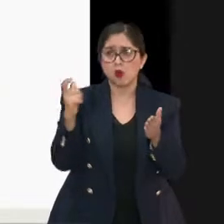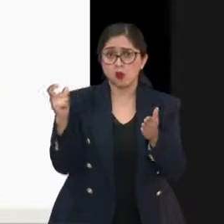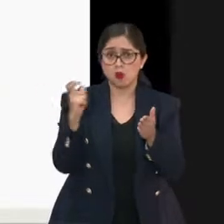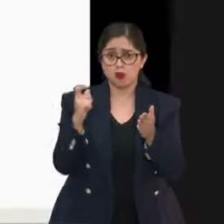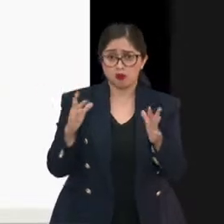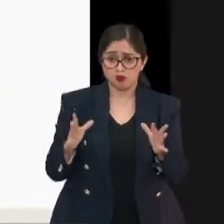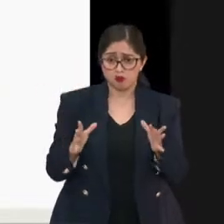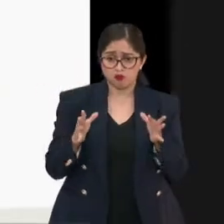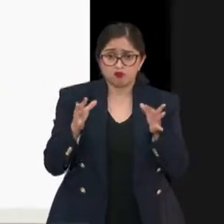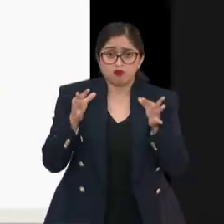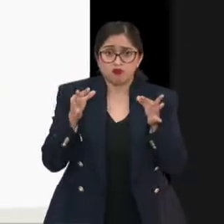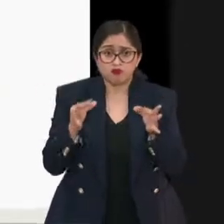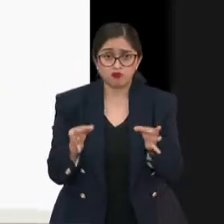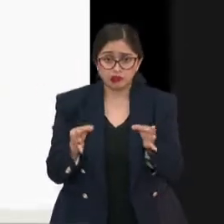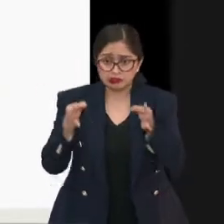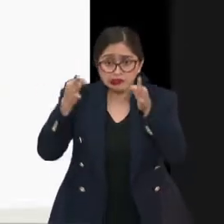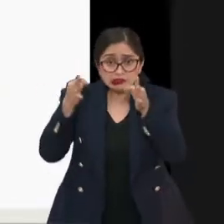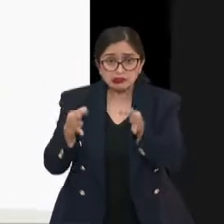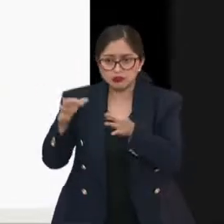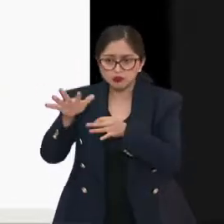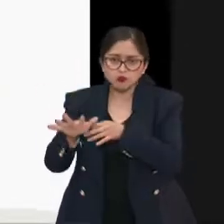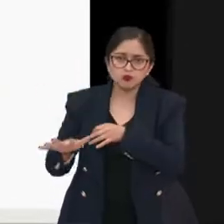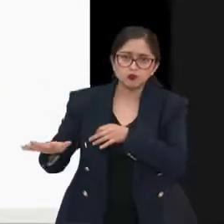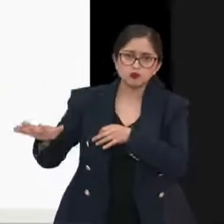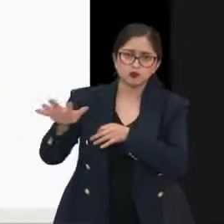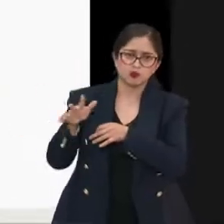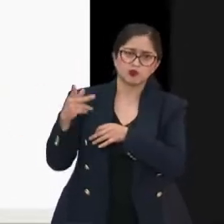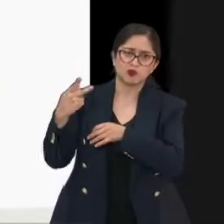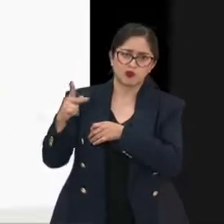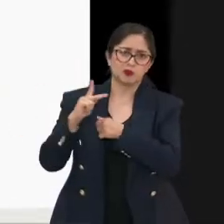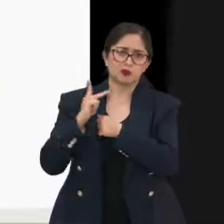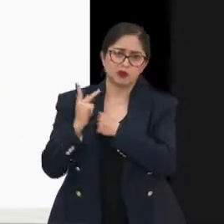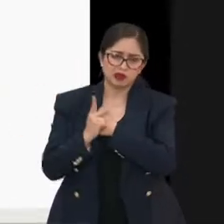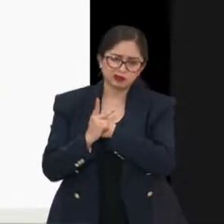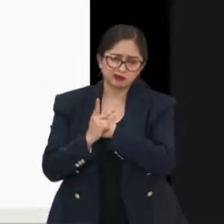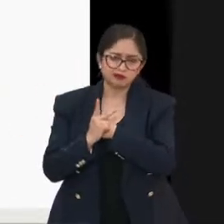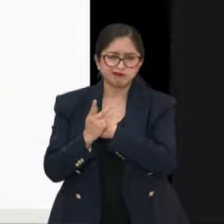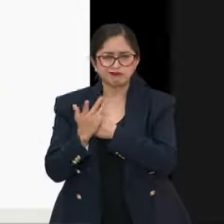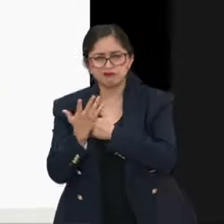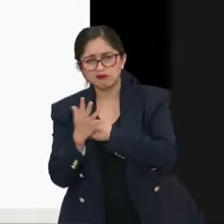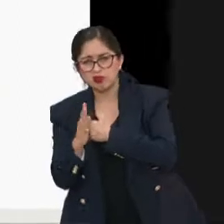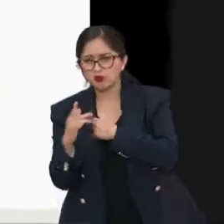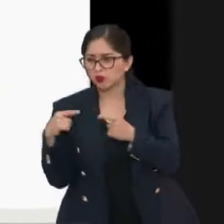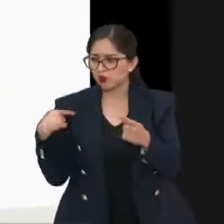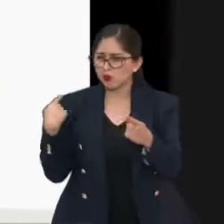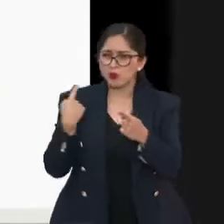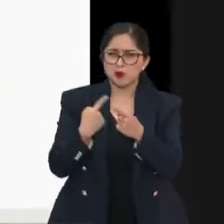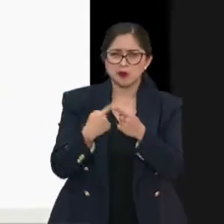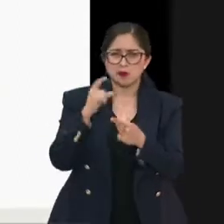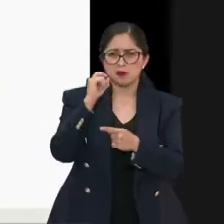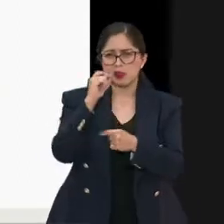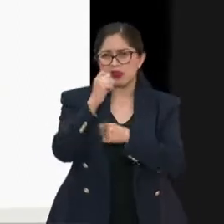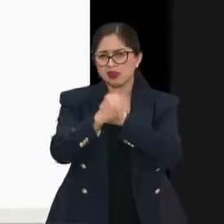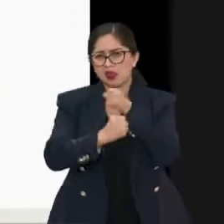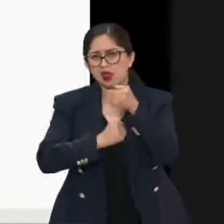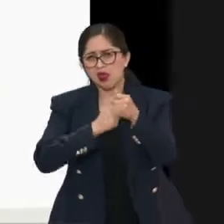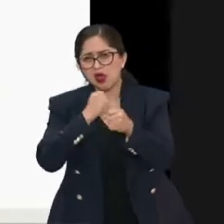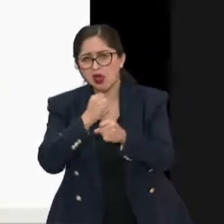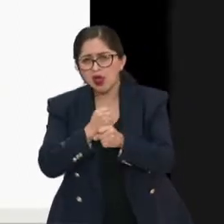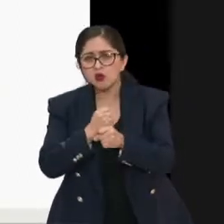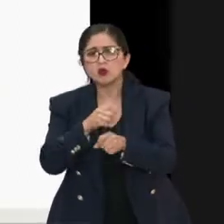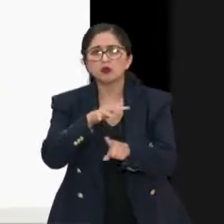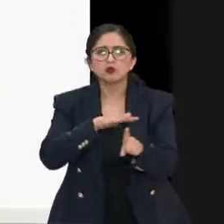has undergone from the foundation of its republic, basically, but very recently, during the last 20